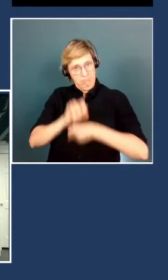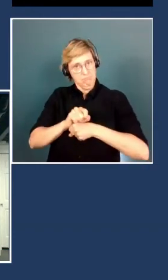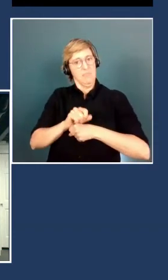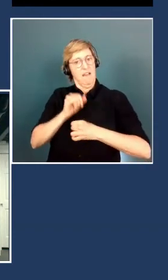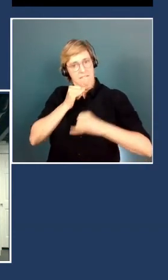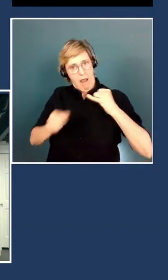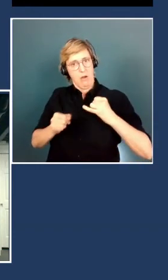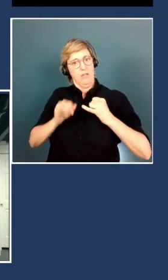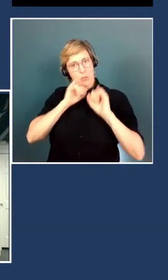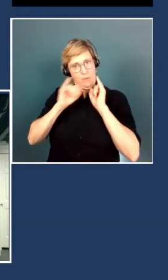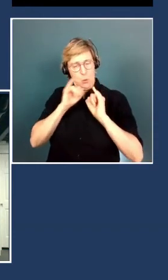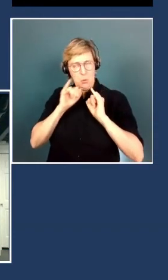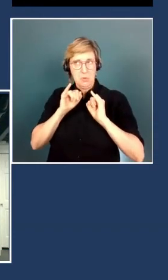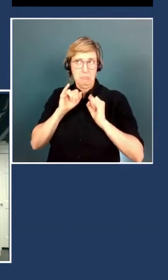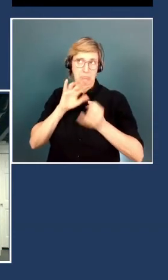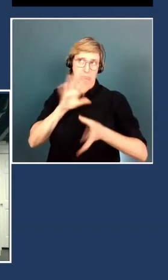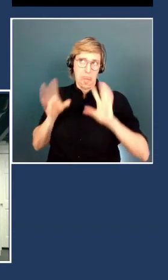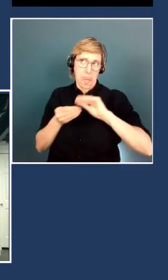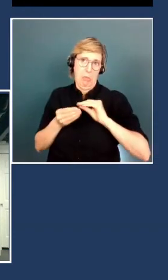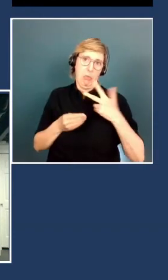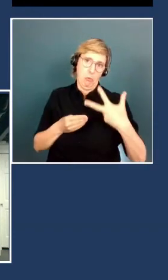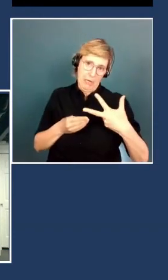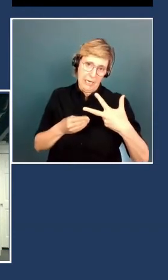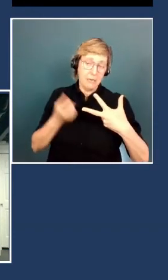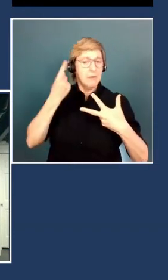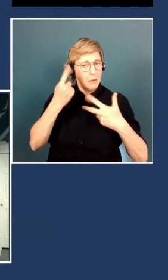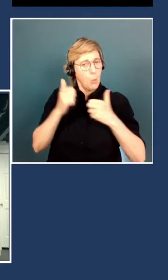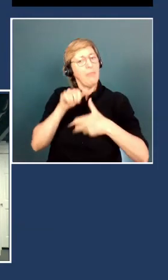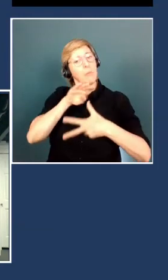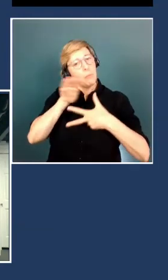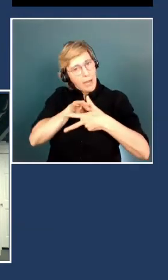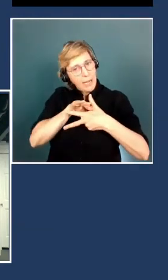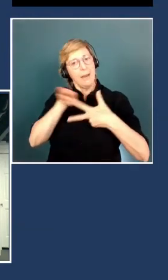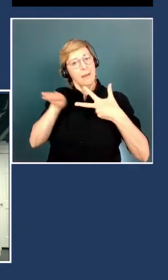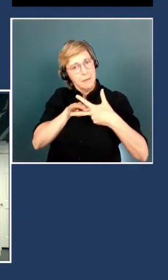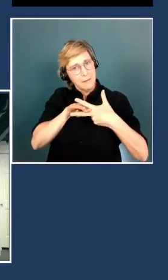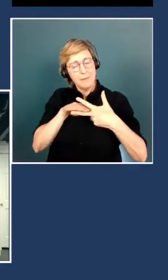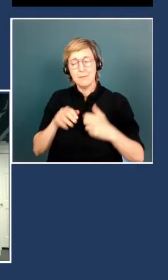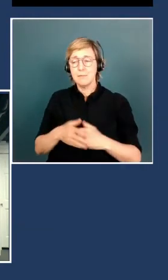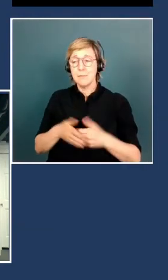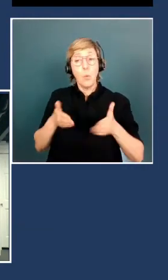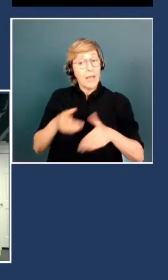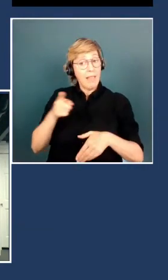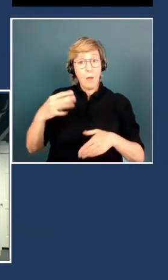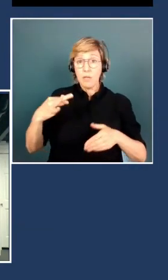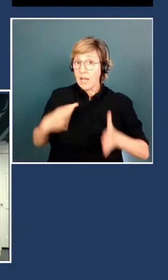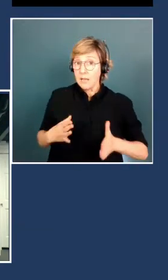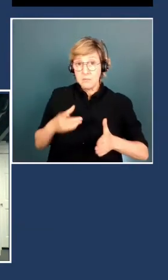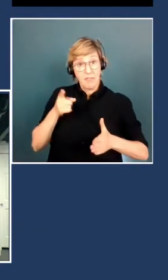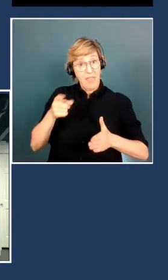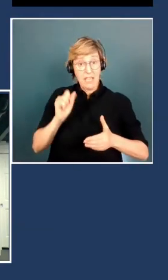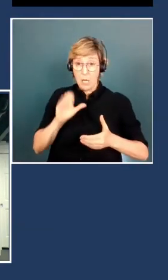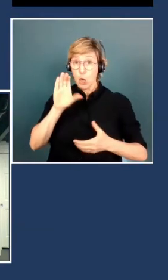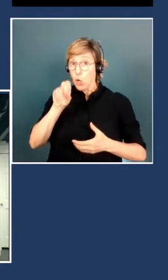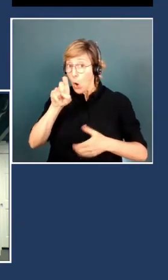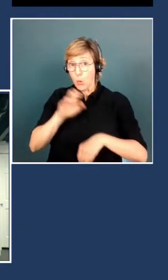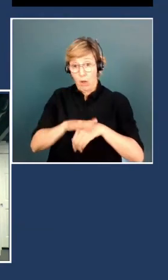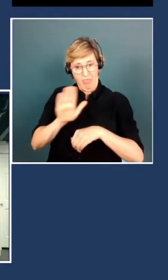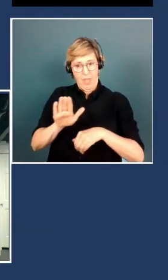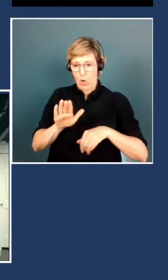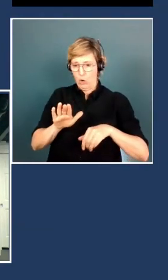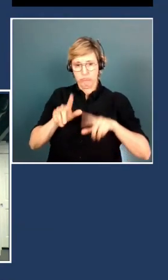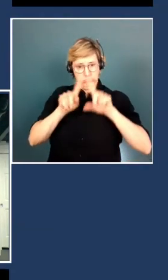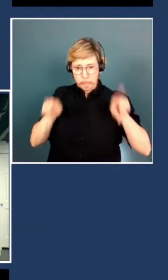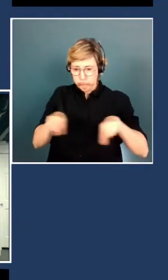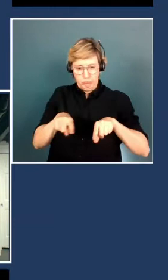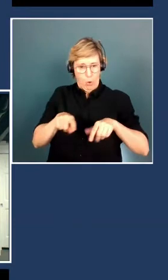there's about 3. There's breaks built in between. We allow candidates to code on a device as well. And then,